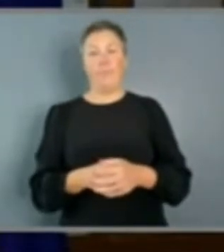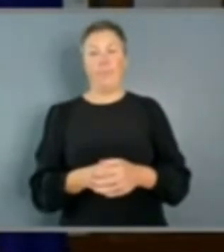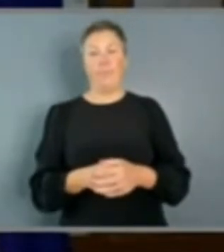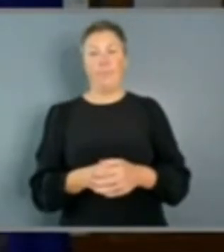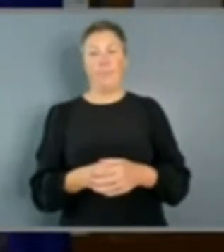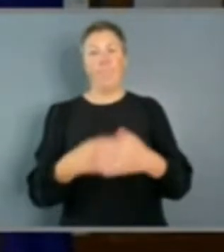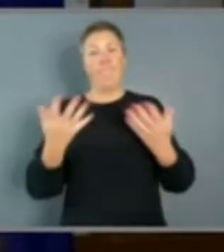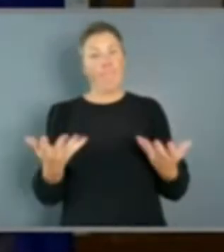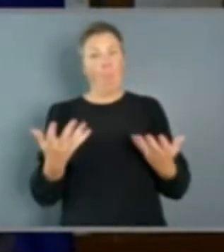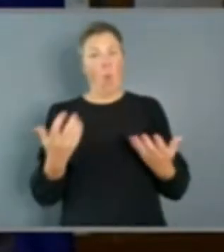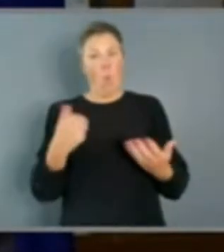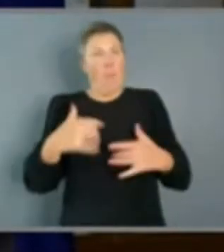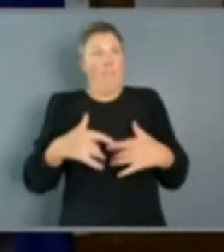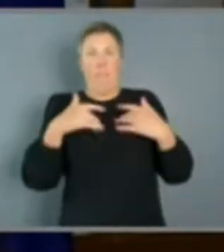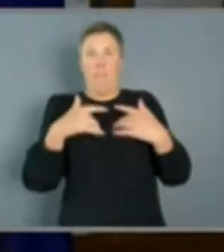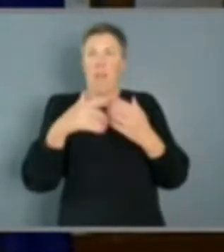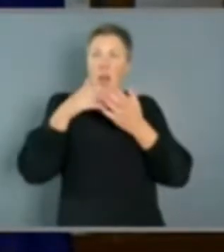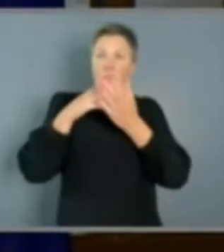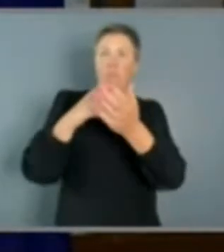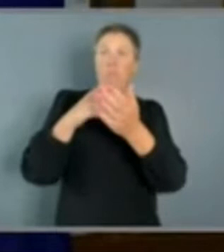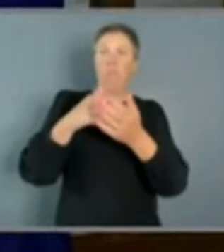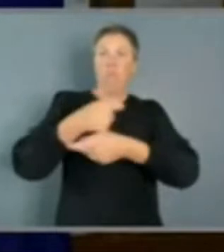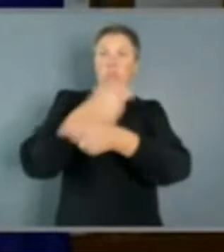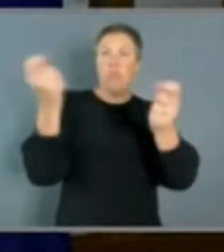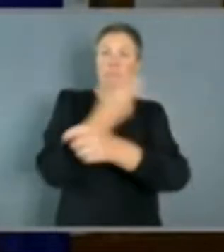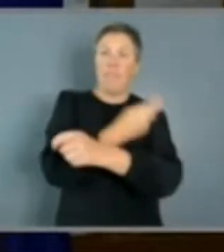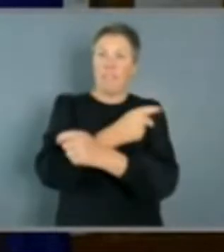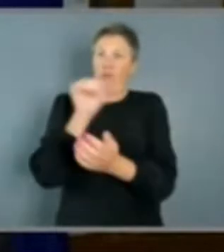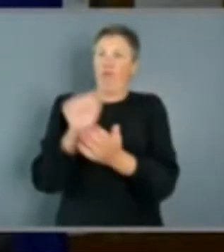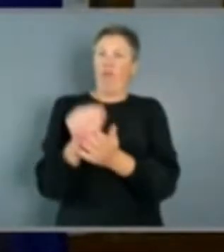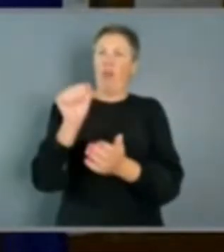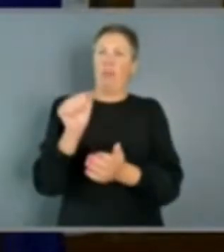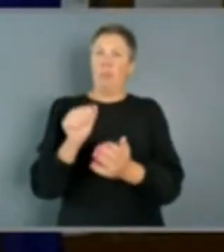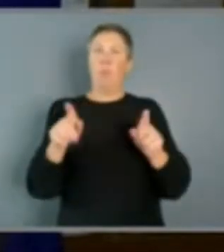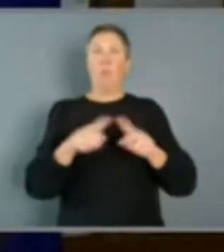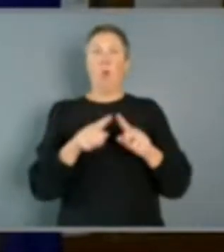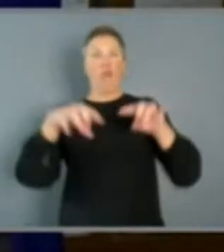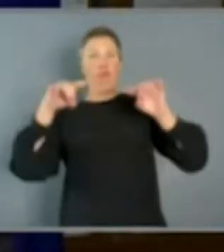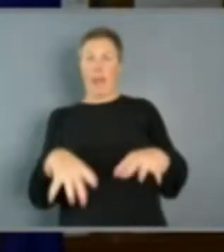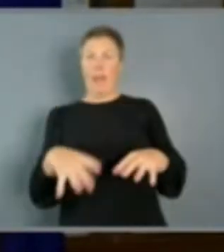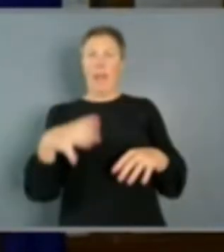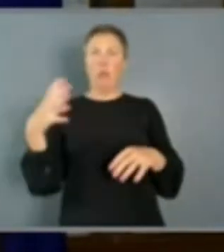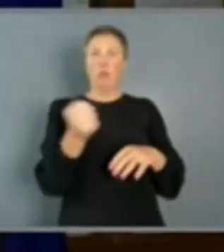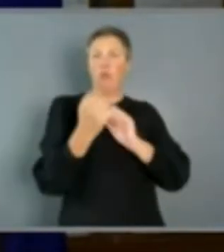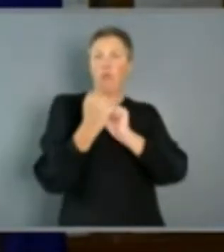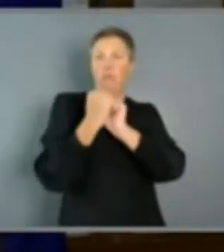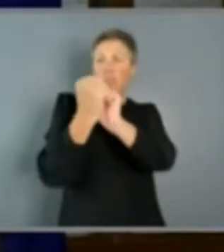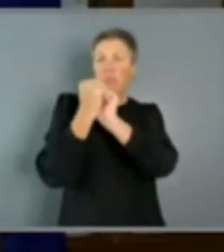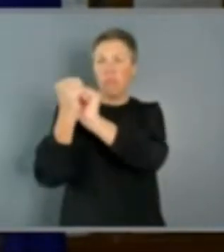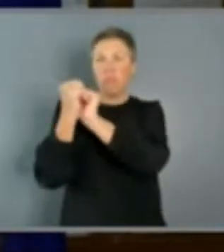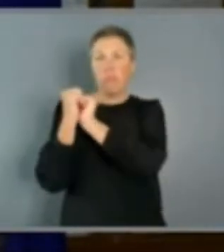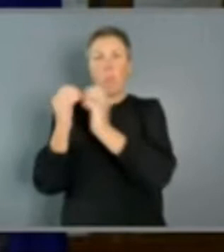course, it's the right thing to do, as the PM has mentioned, but it's also in Australia's interest to work with Papua New Guinea in this